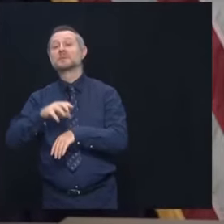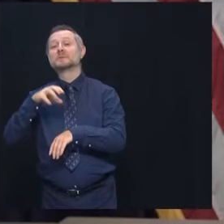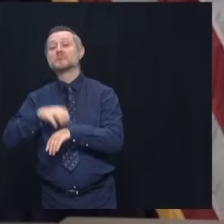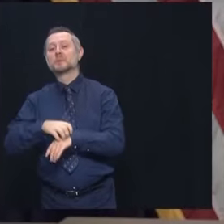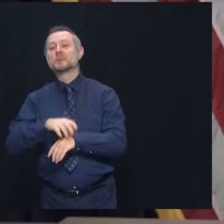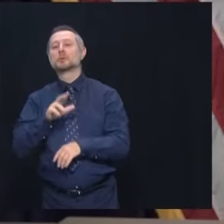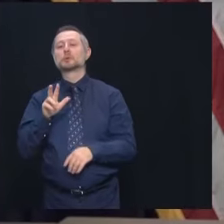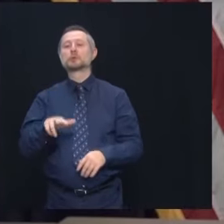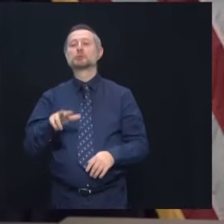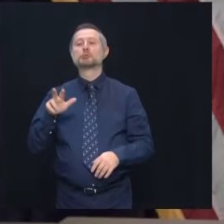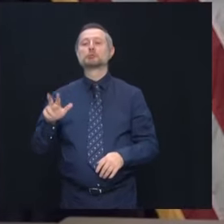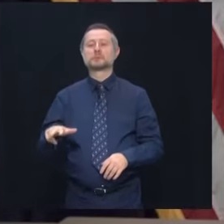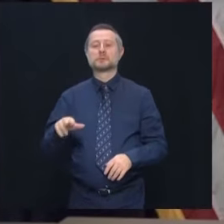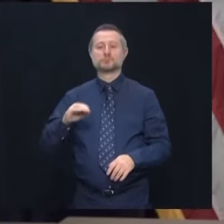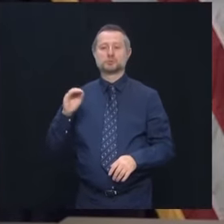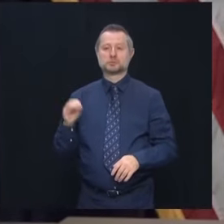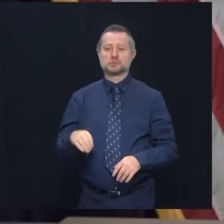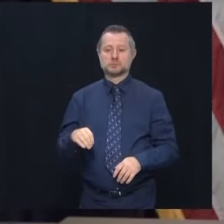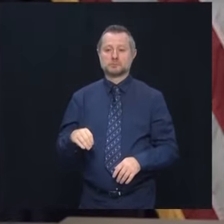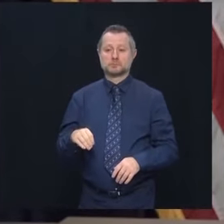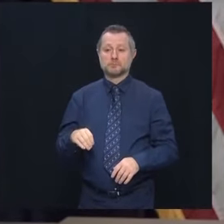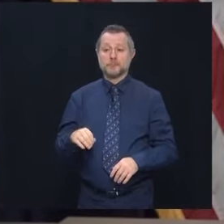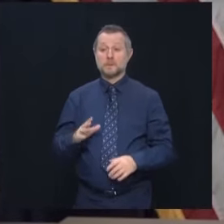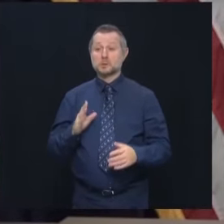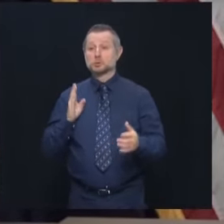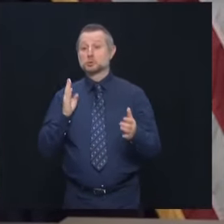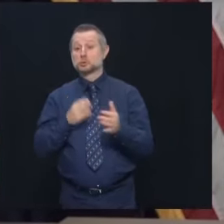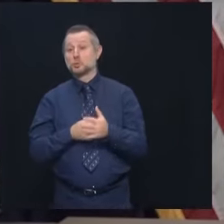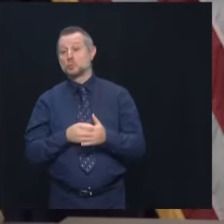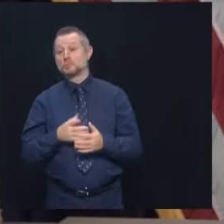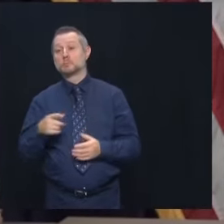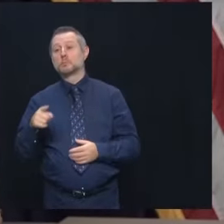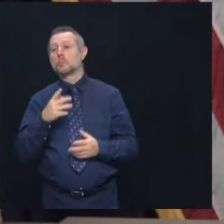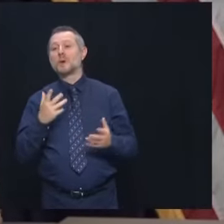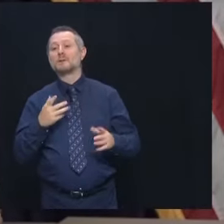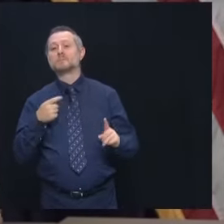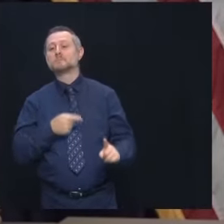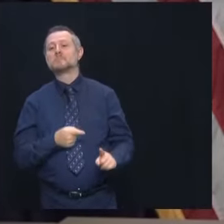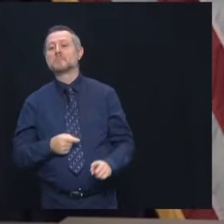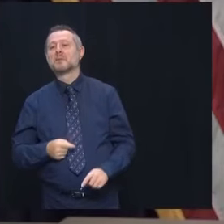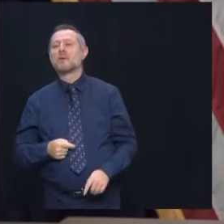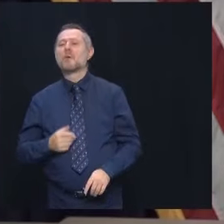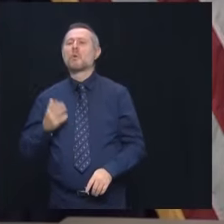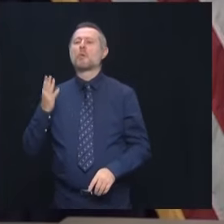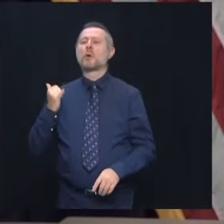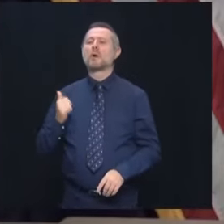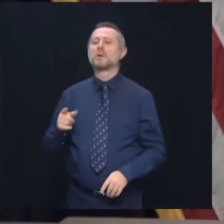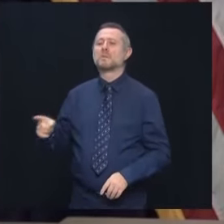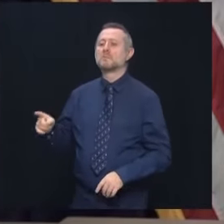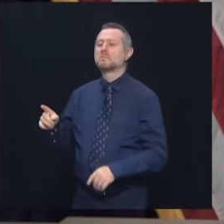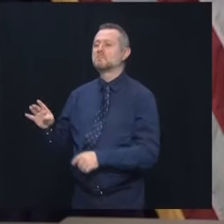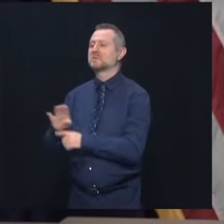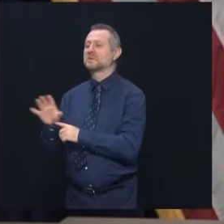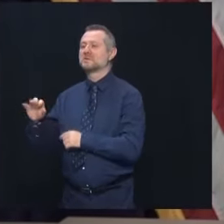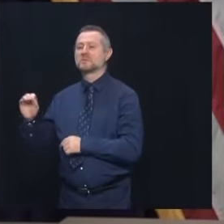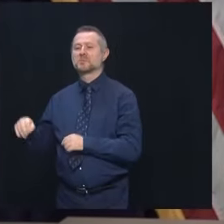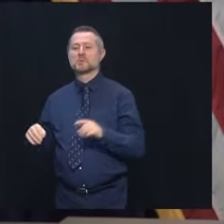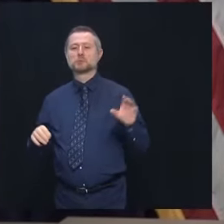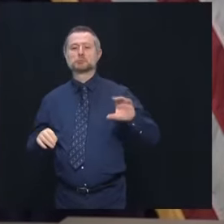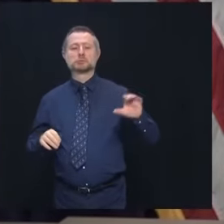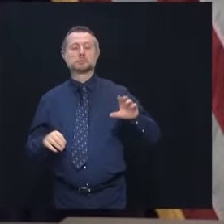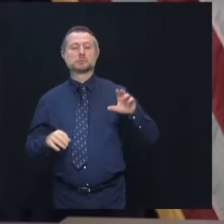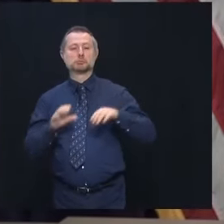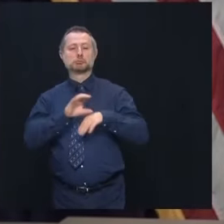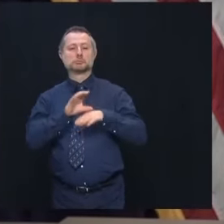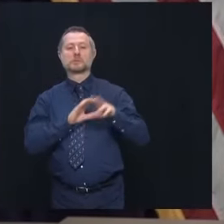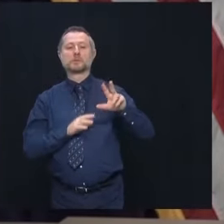capacity. The lawsuit was over whether or not it was fair that in a religious institution you were taking a different standard than any other business. And